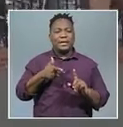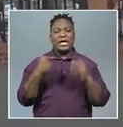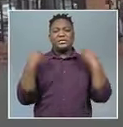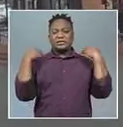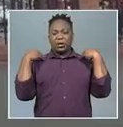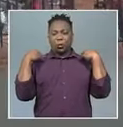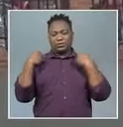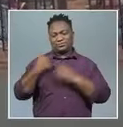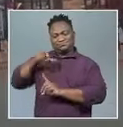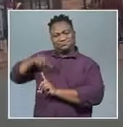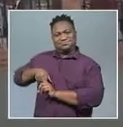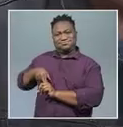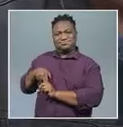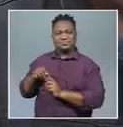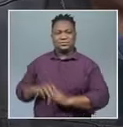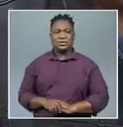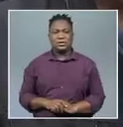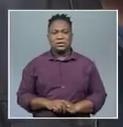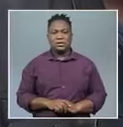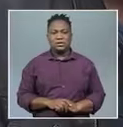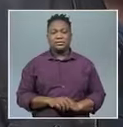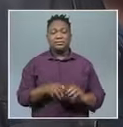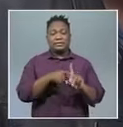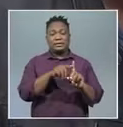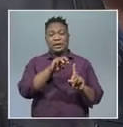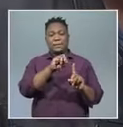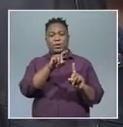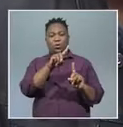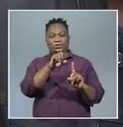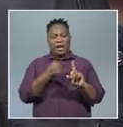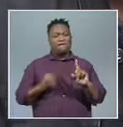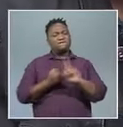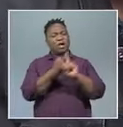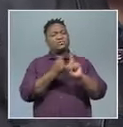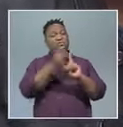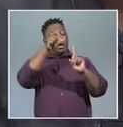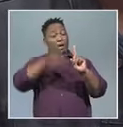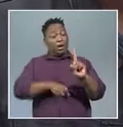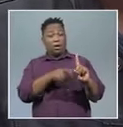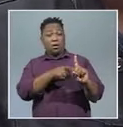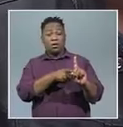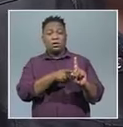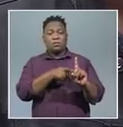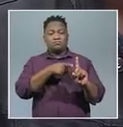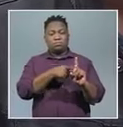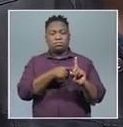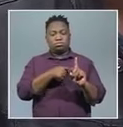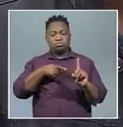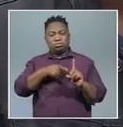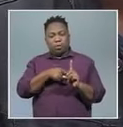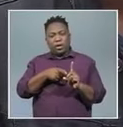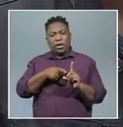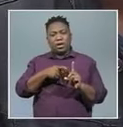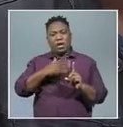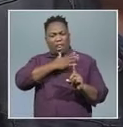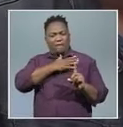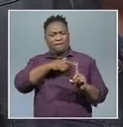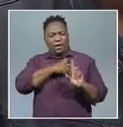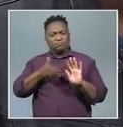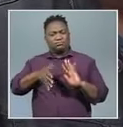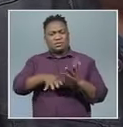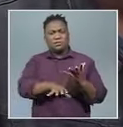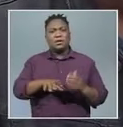guard. Mlungisi Madonsela is a fighter whom we proudly associate ourselves with, who died